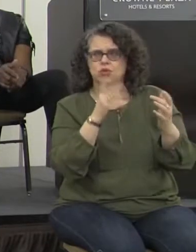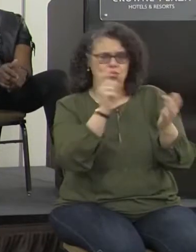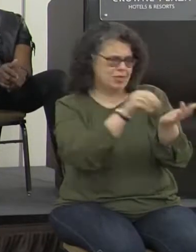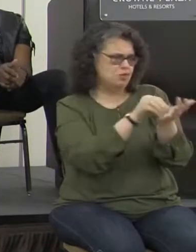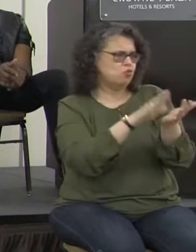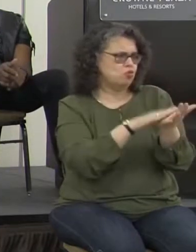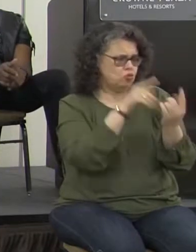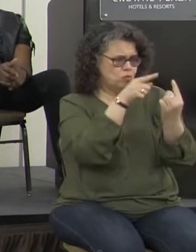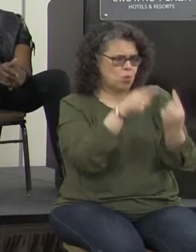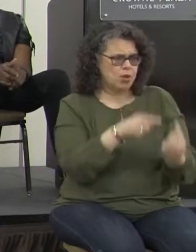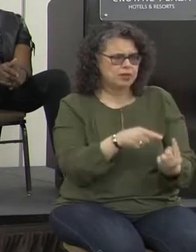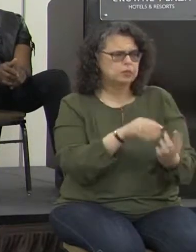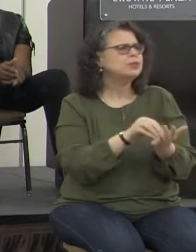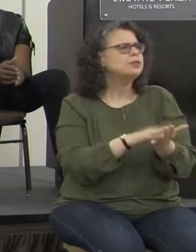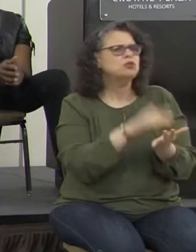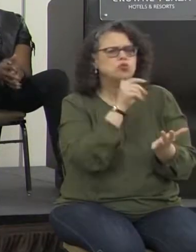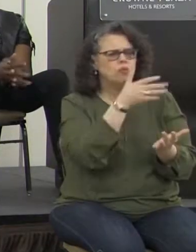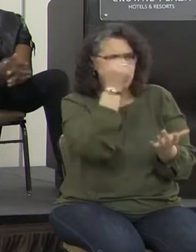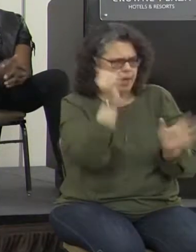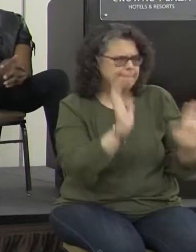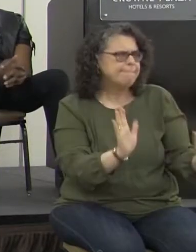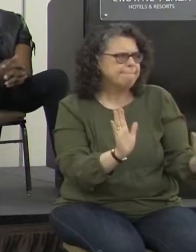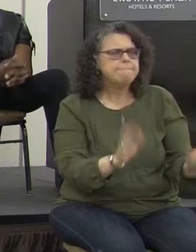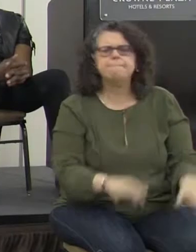down so you don't forget them.